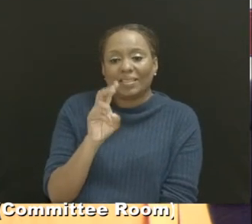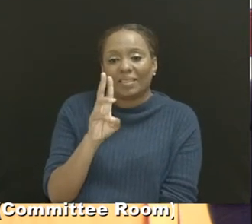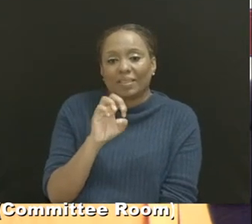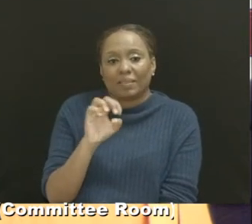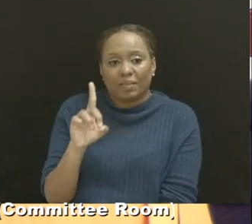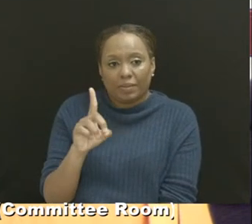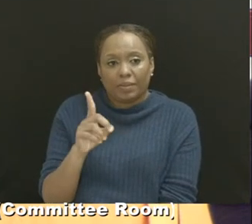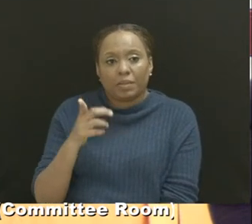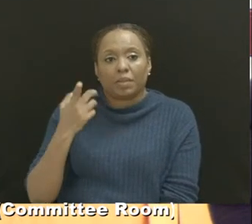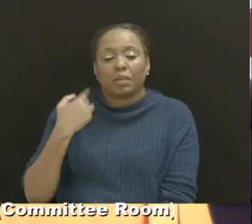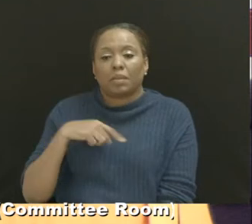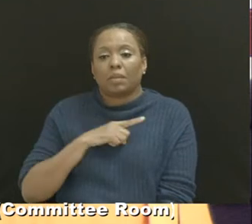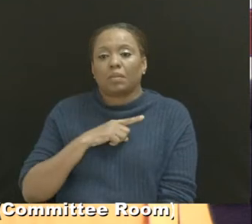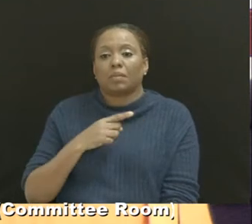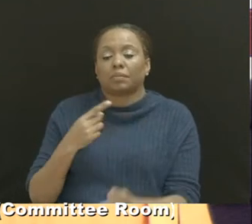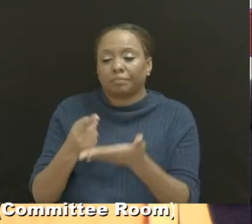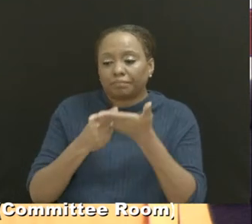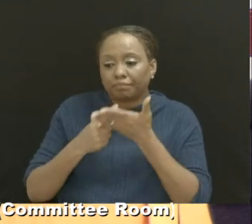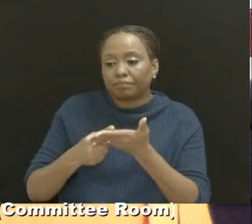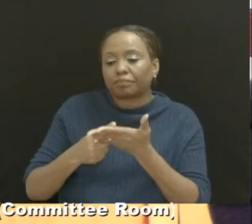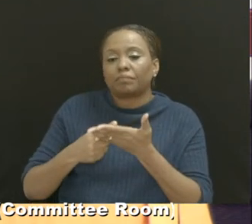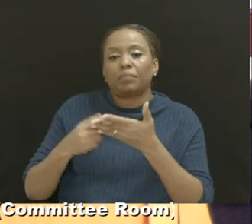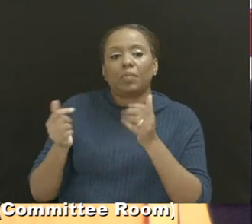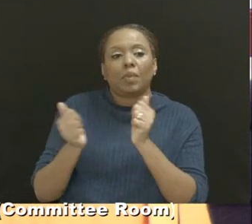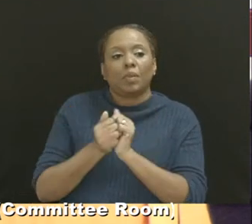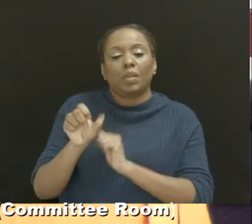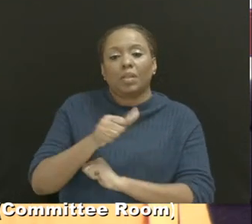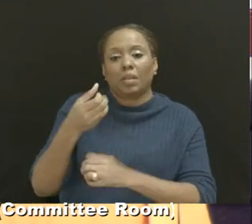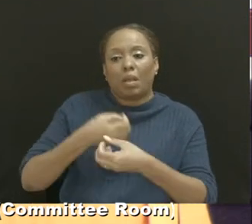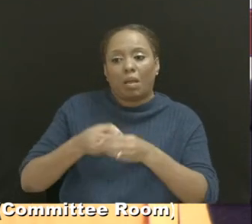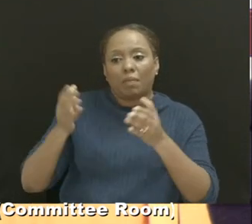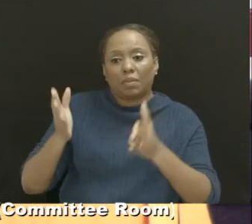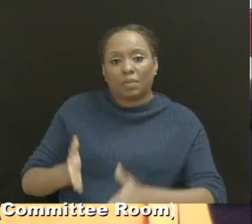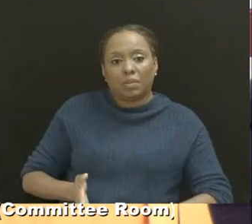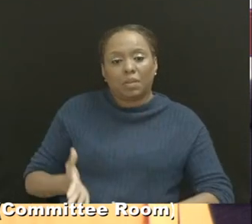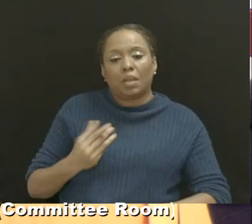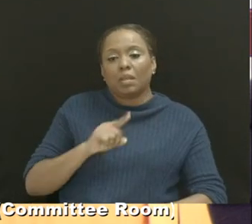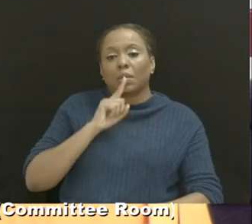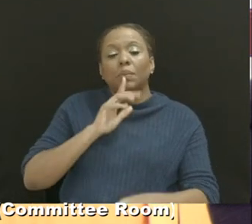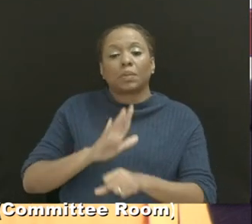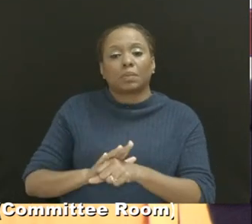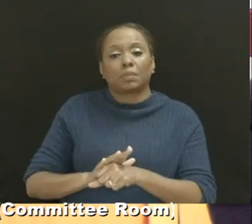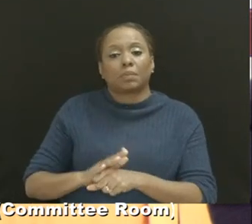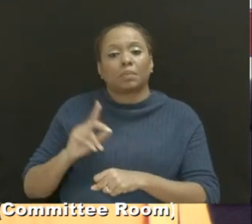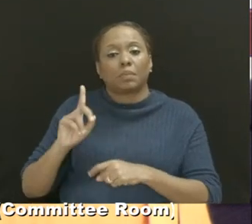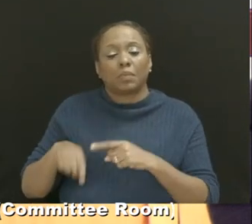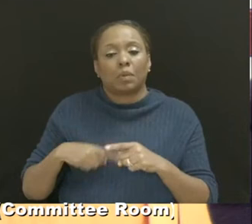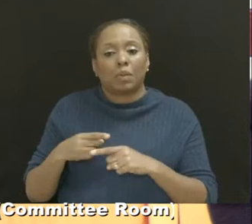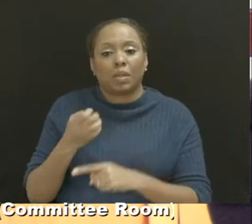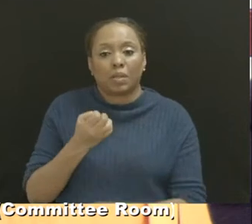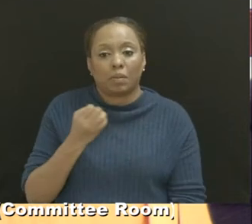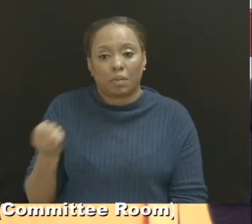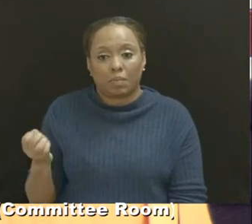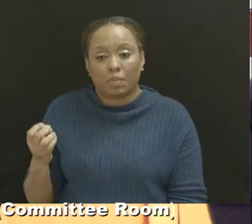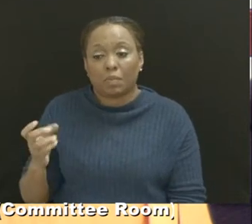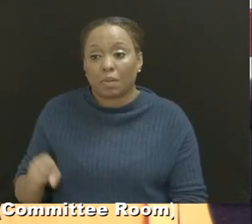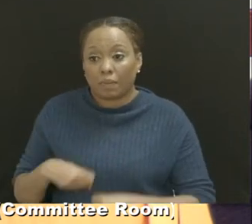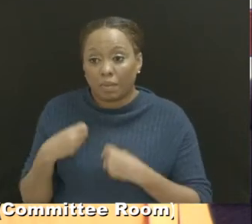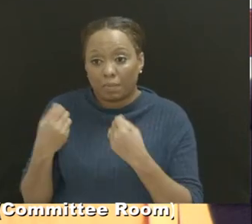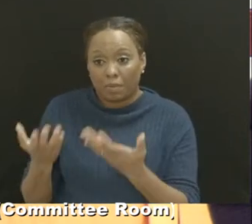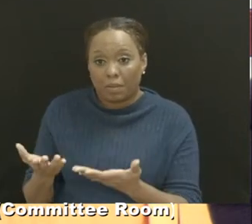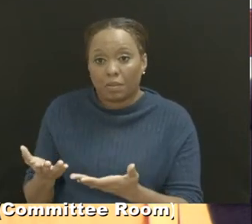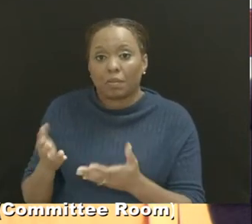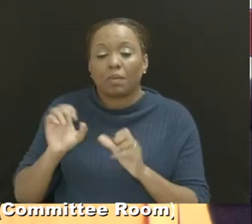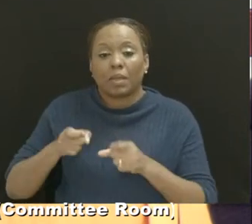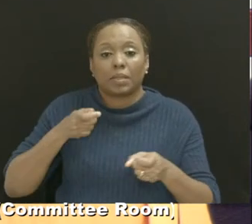charge of the soil conservation unit, and he assures us that as soon as the equipment is available, we can